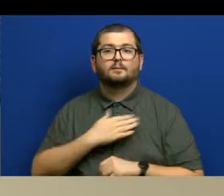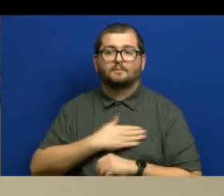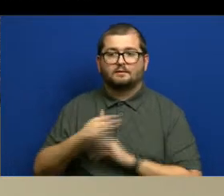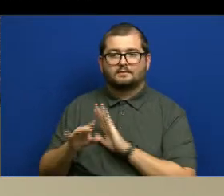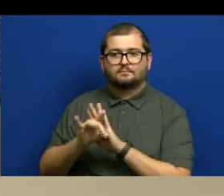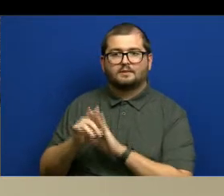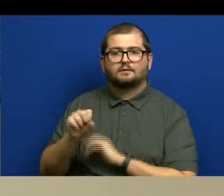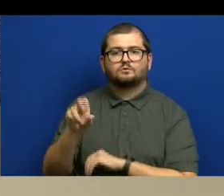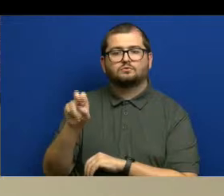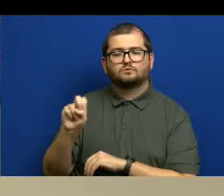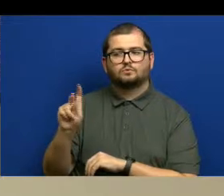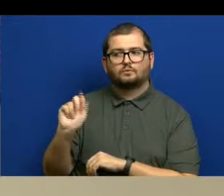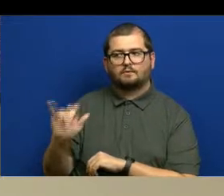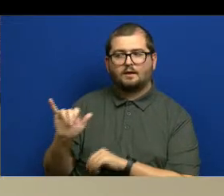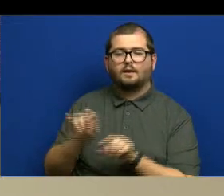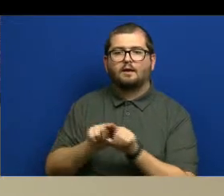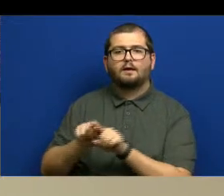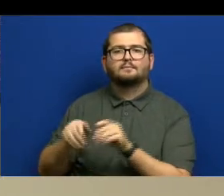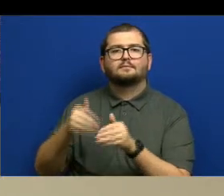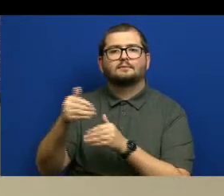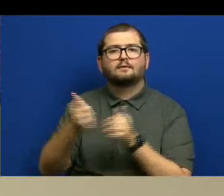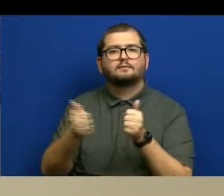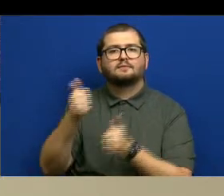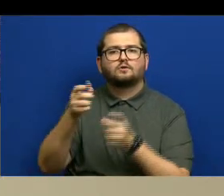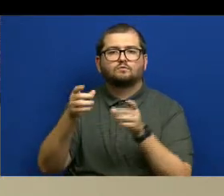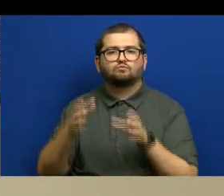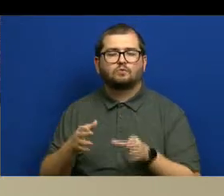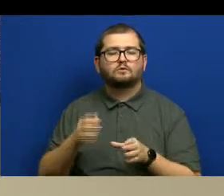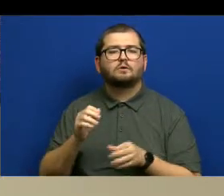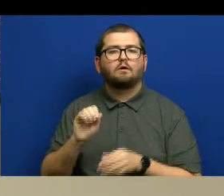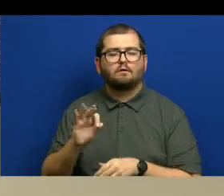Suke as the next executive director of ACDHH.